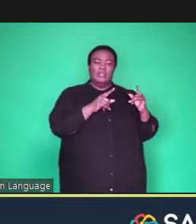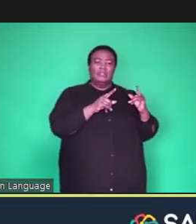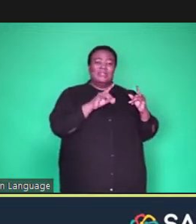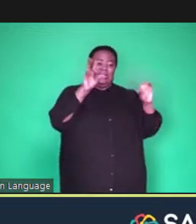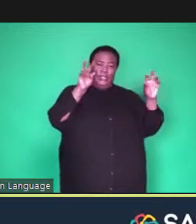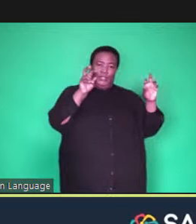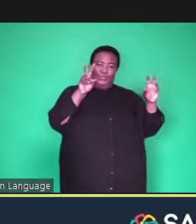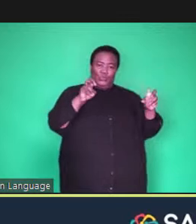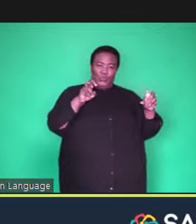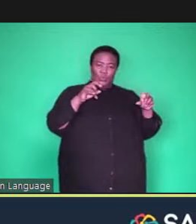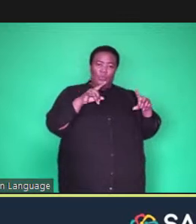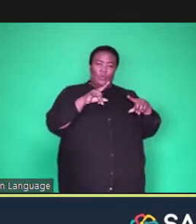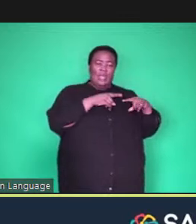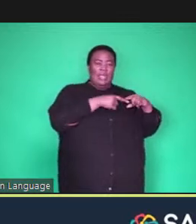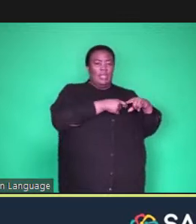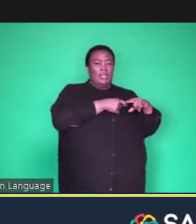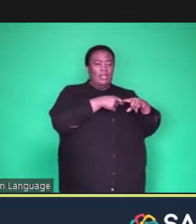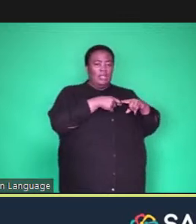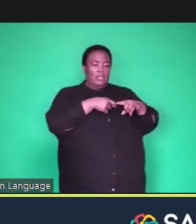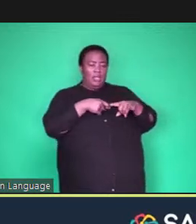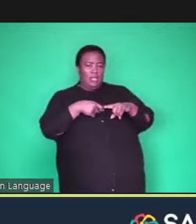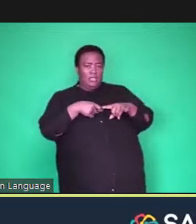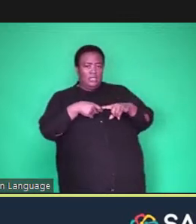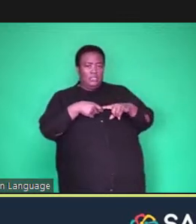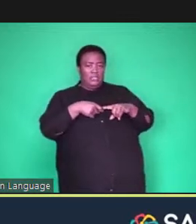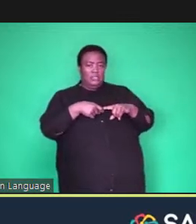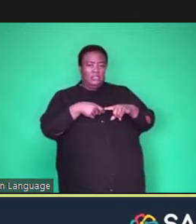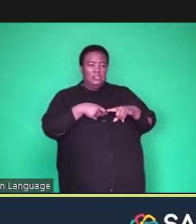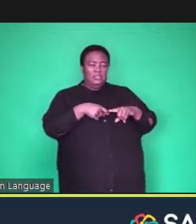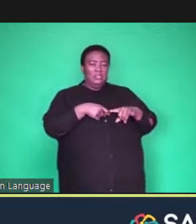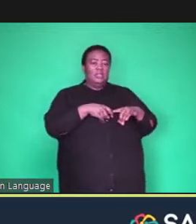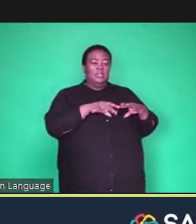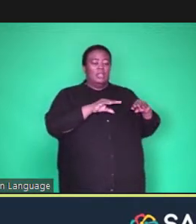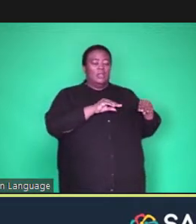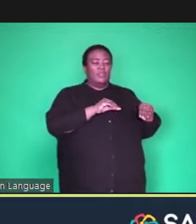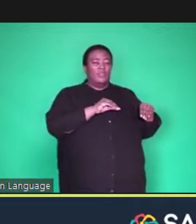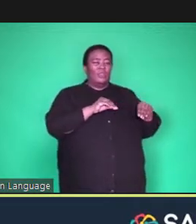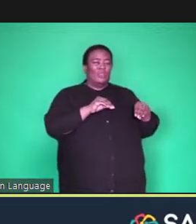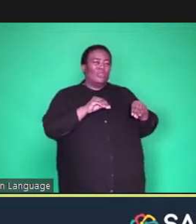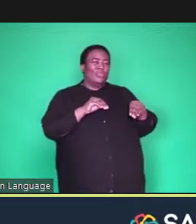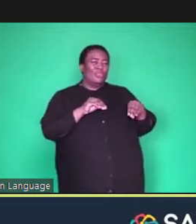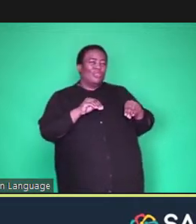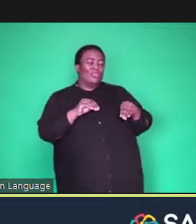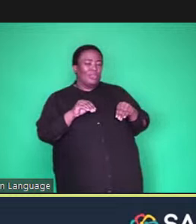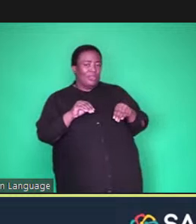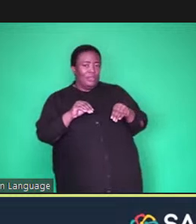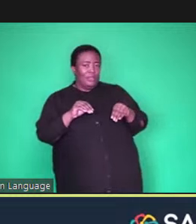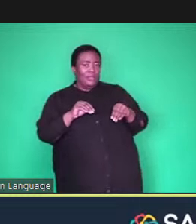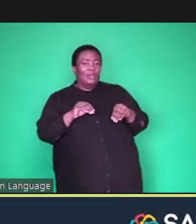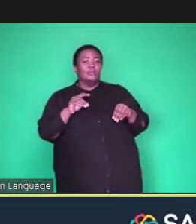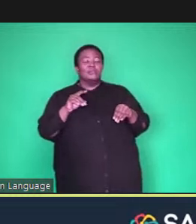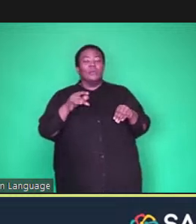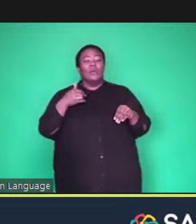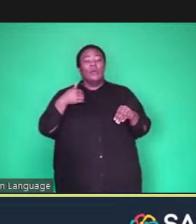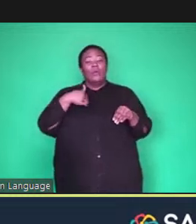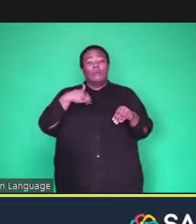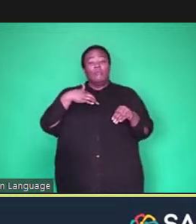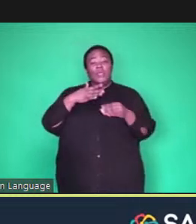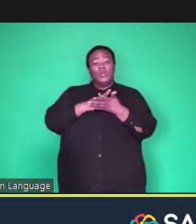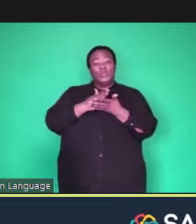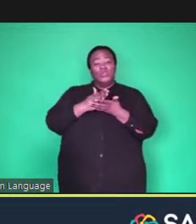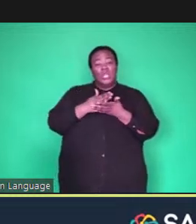more insight from colleagues speaking after me. I look forward to hearing Ashira and Philippe's work on